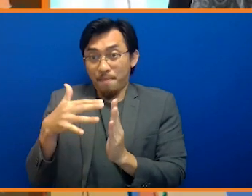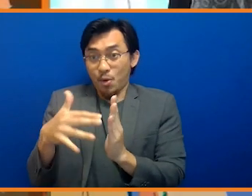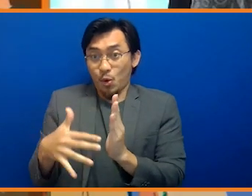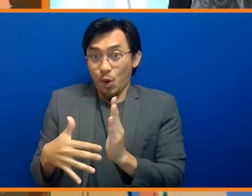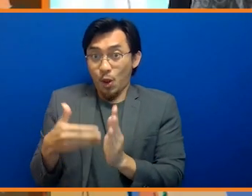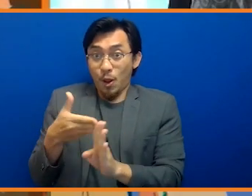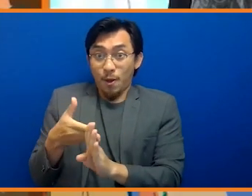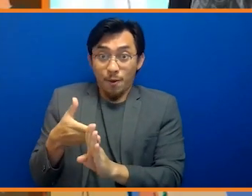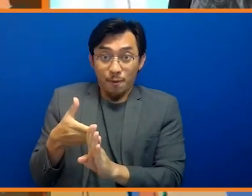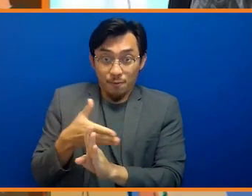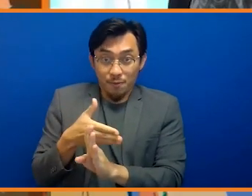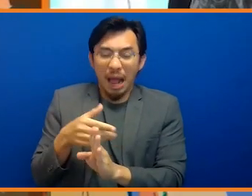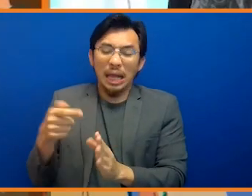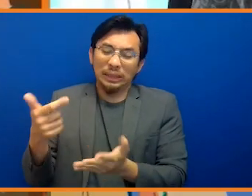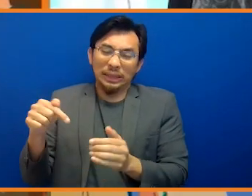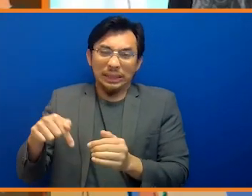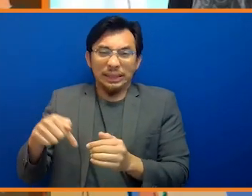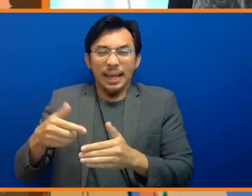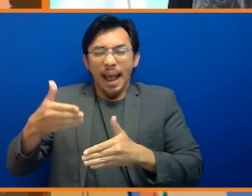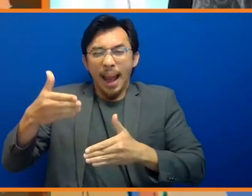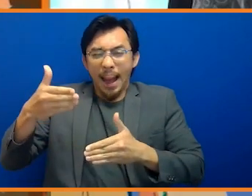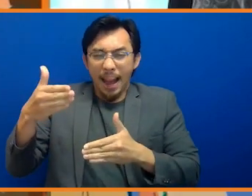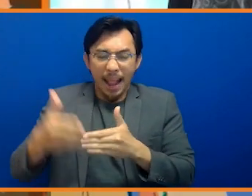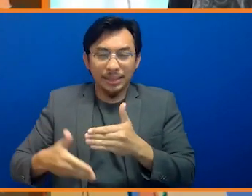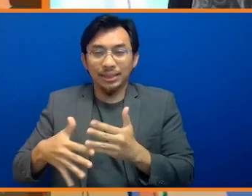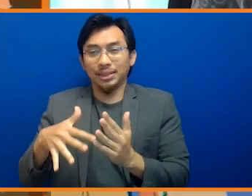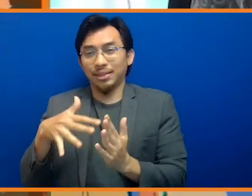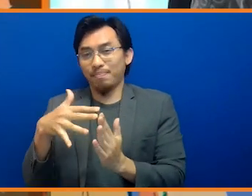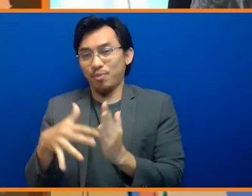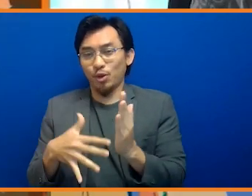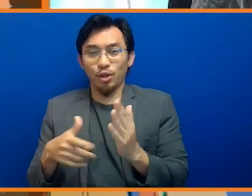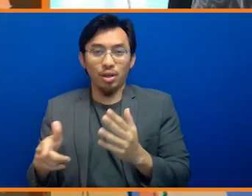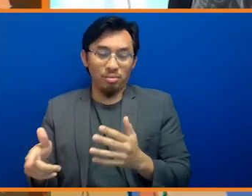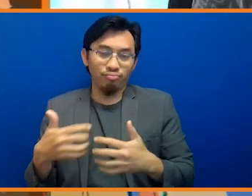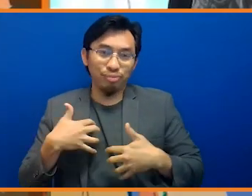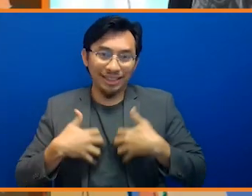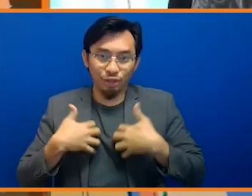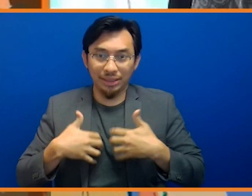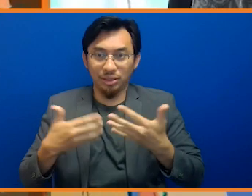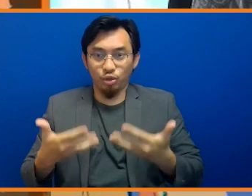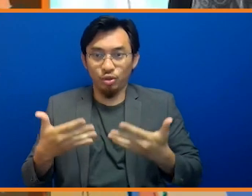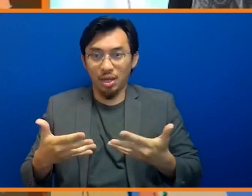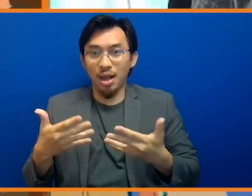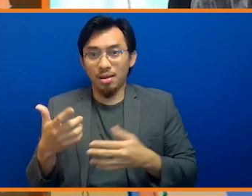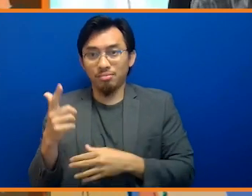our module, the last module, I think this very interesting. Today, in the beginning, we